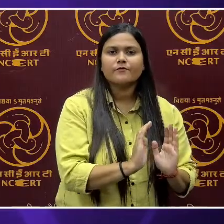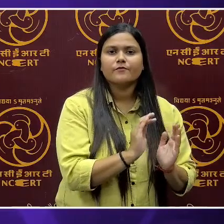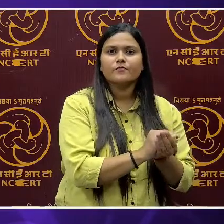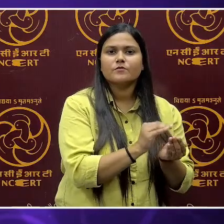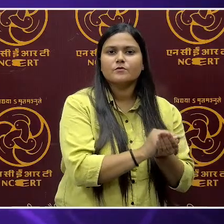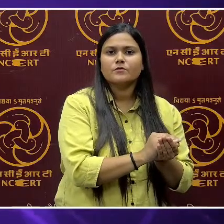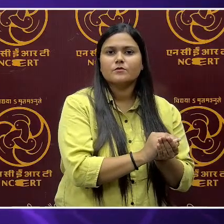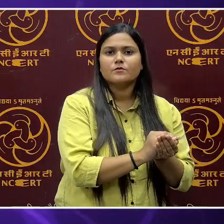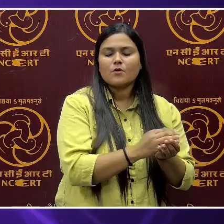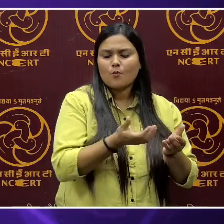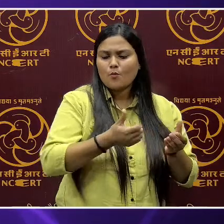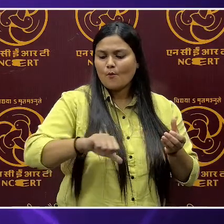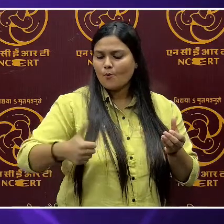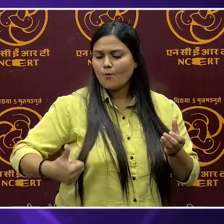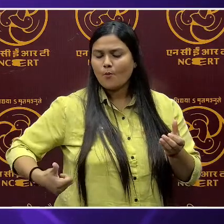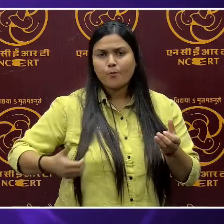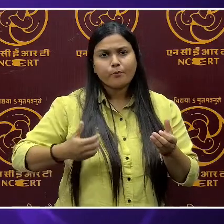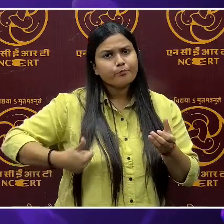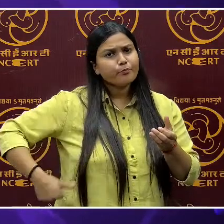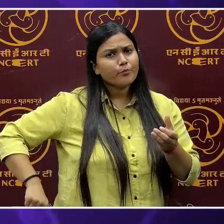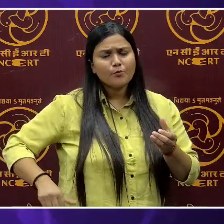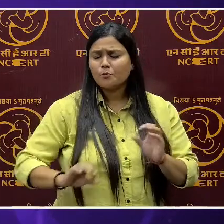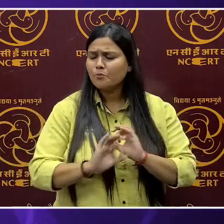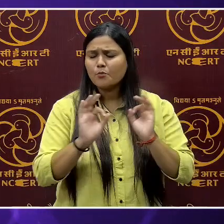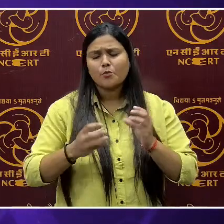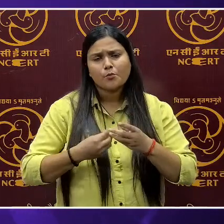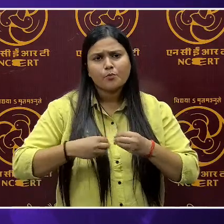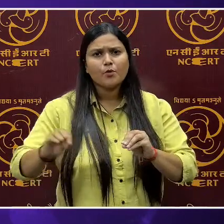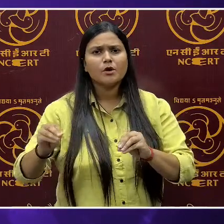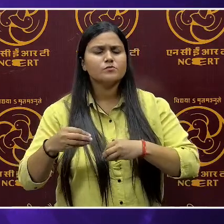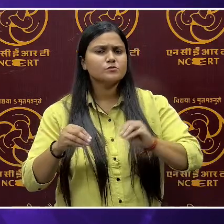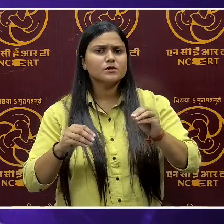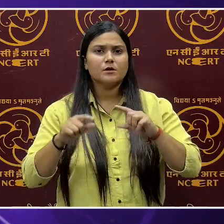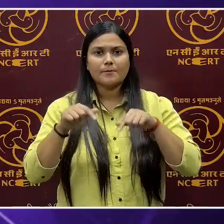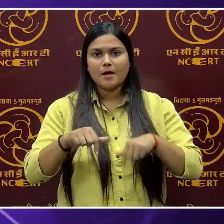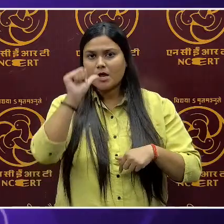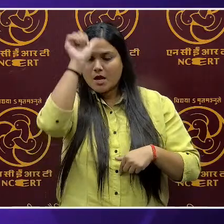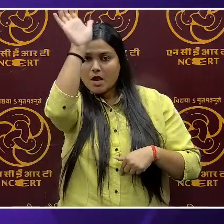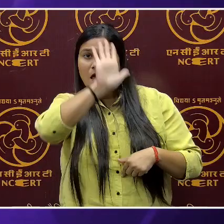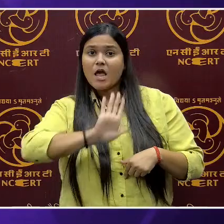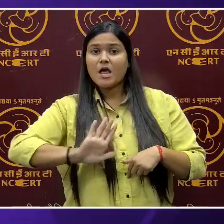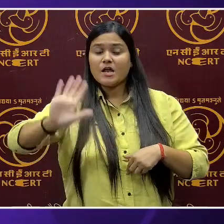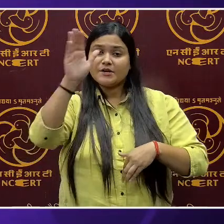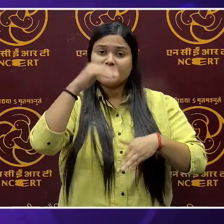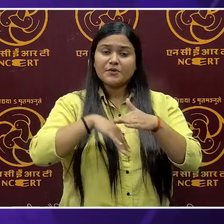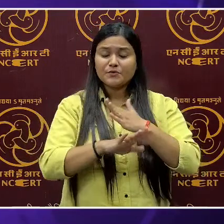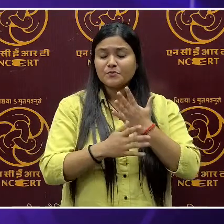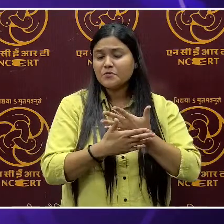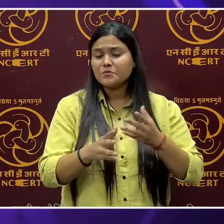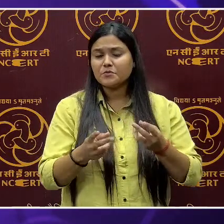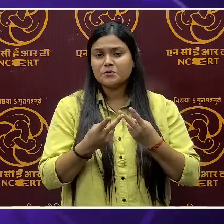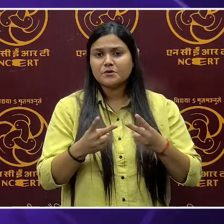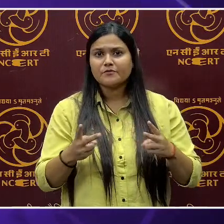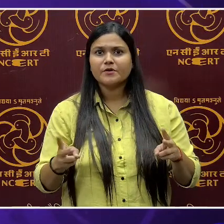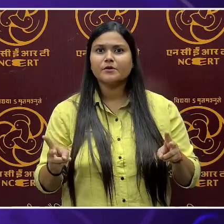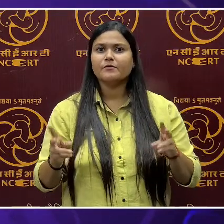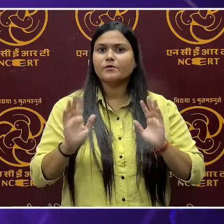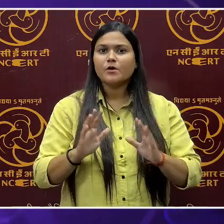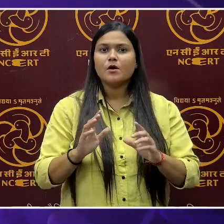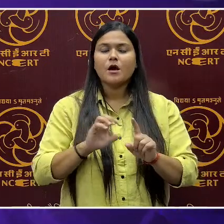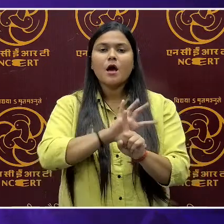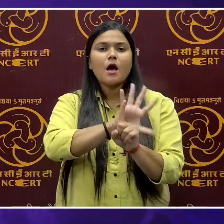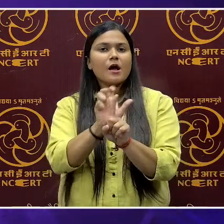from floods. Even today, some places in India still use traditional methods to store water.